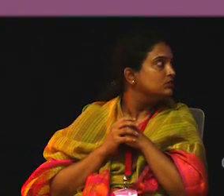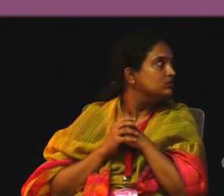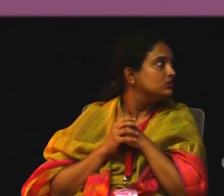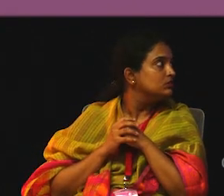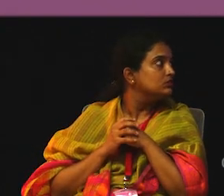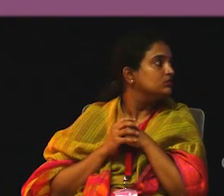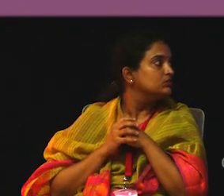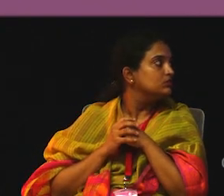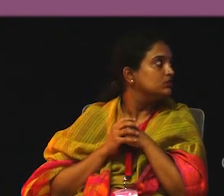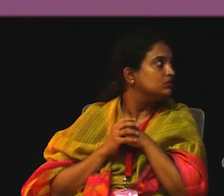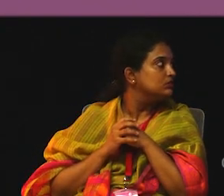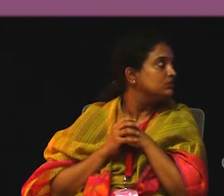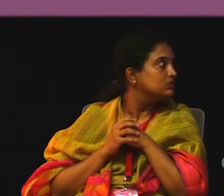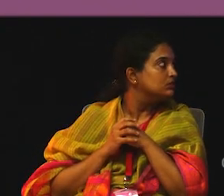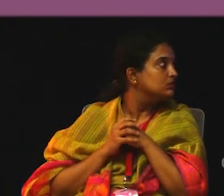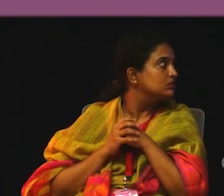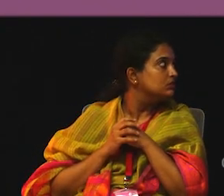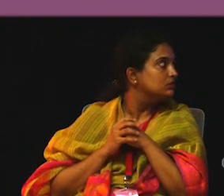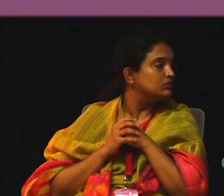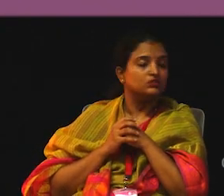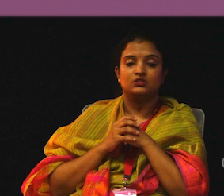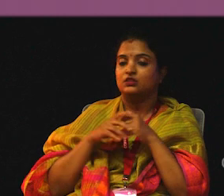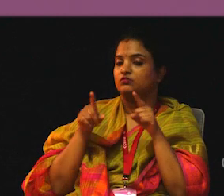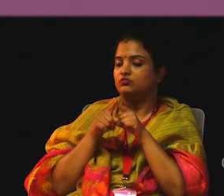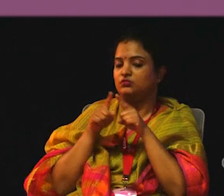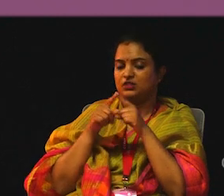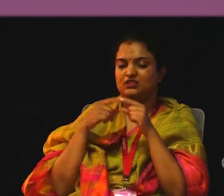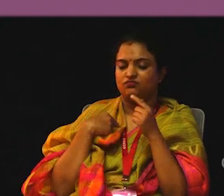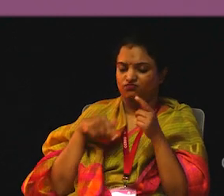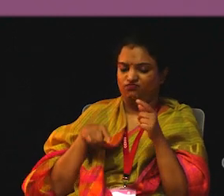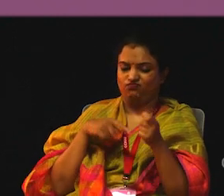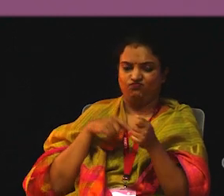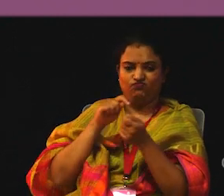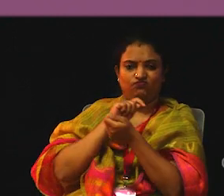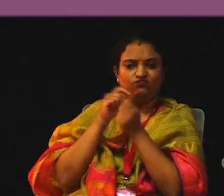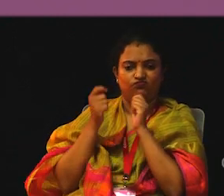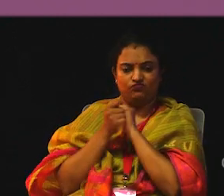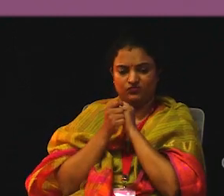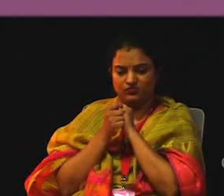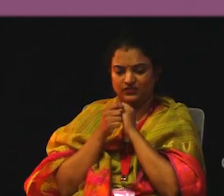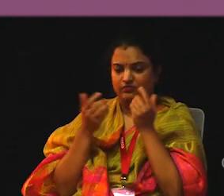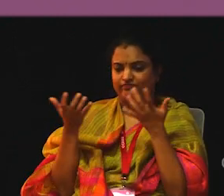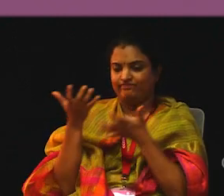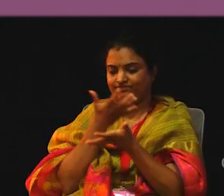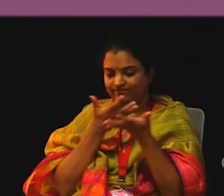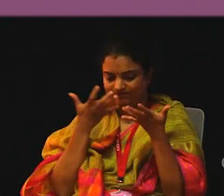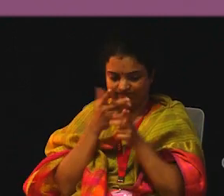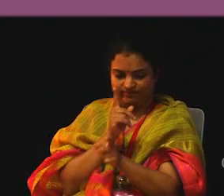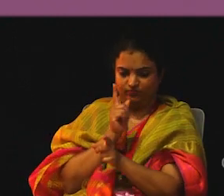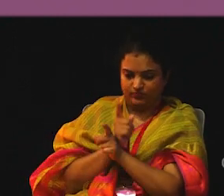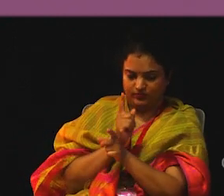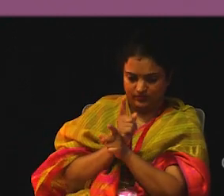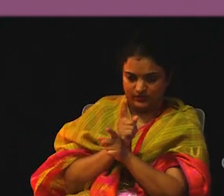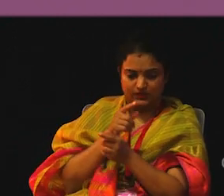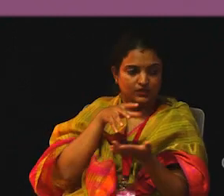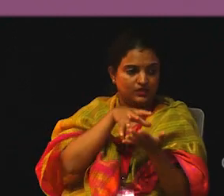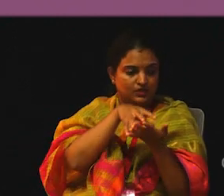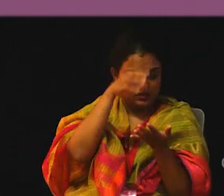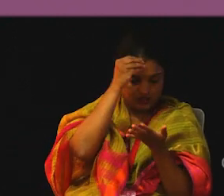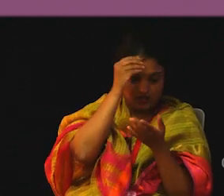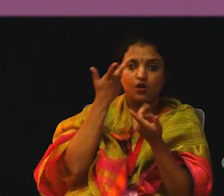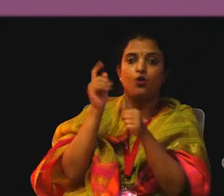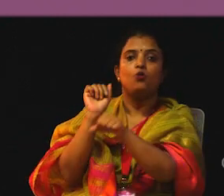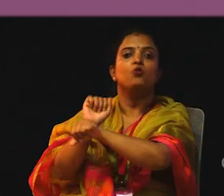Mediation elicits a triangulation effect, changing the mediator, the teacher, the learner, and the